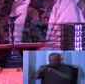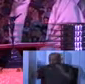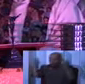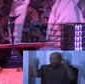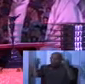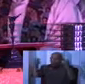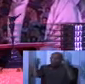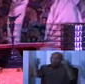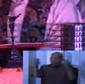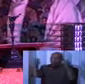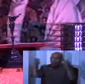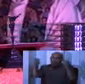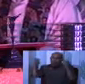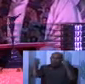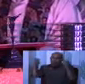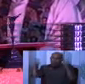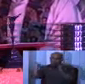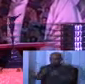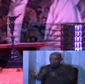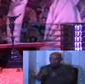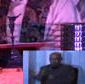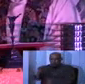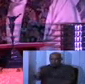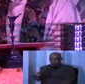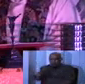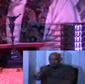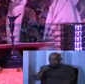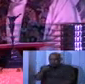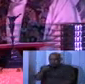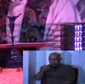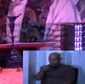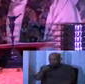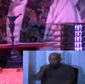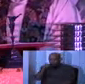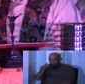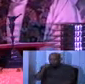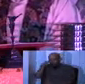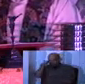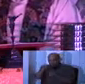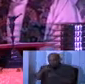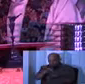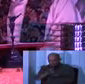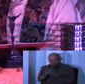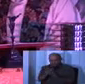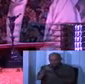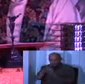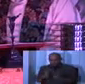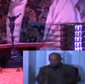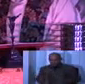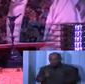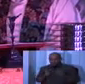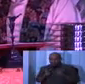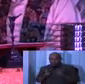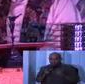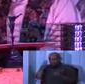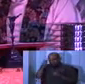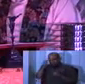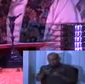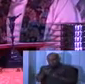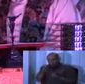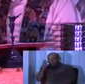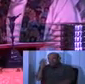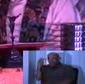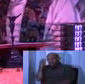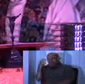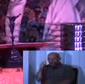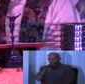all. So when you take of this, remember the Jesus in your life. Remember the Jesus